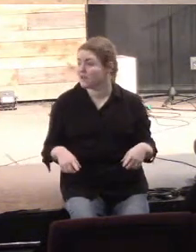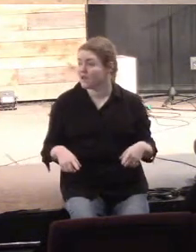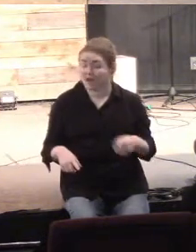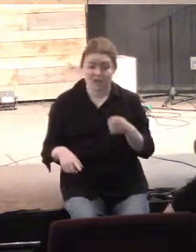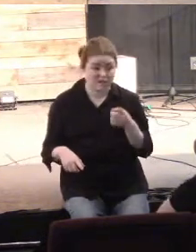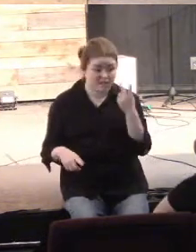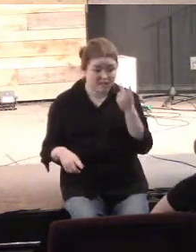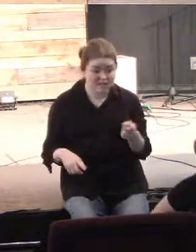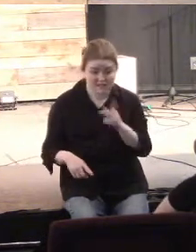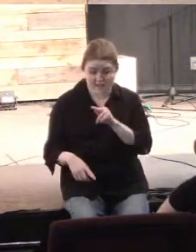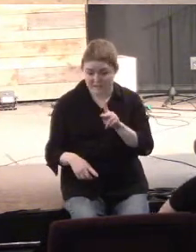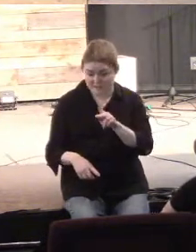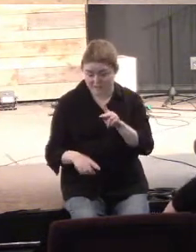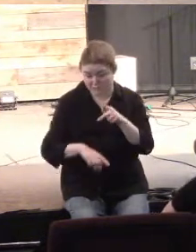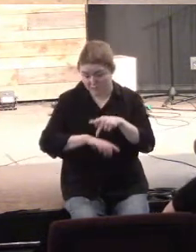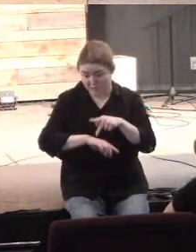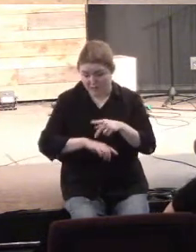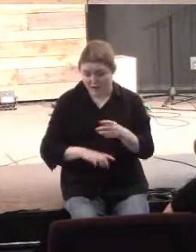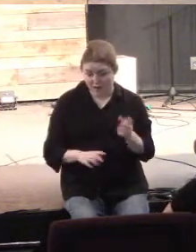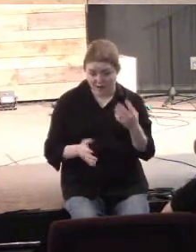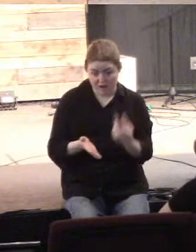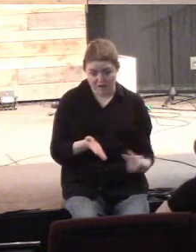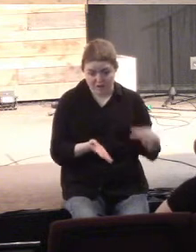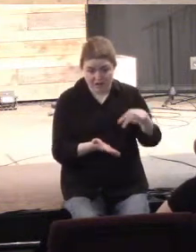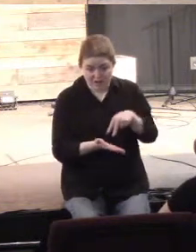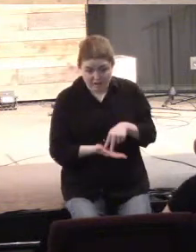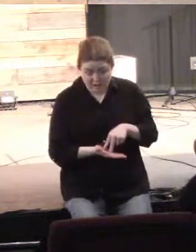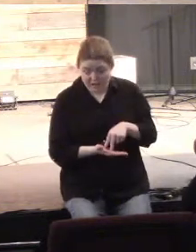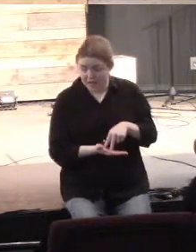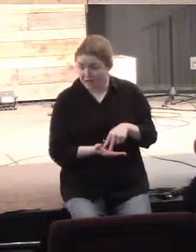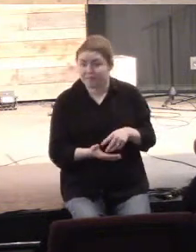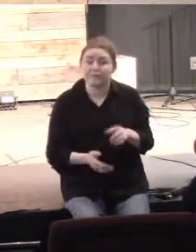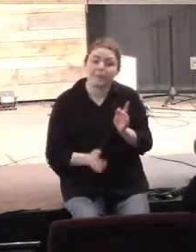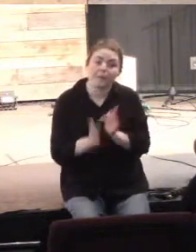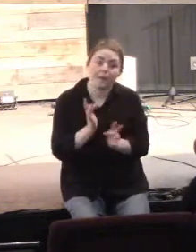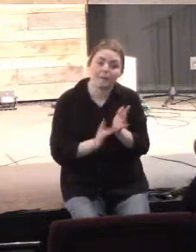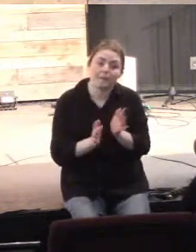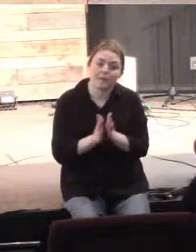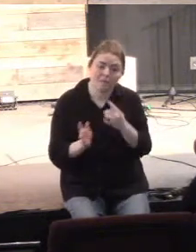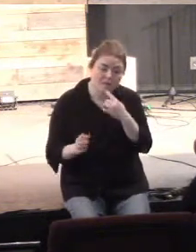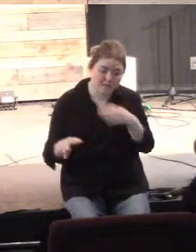feet. And I love it that the Bible specifically gives us the detail. It says Peter